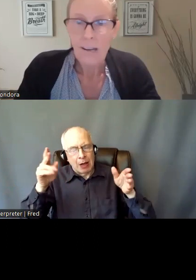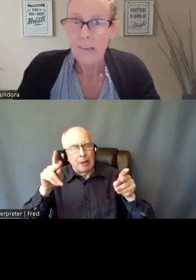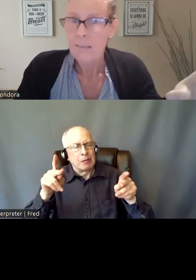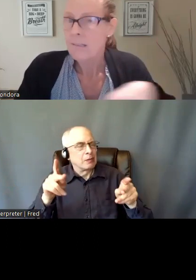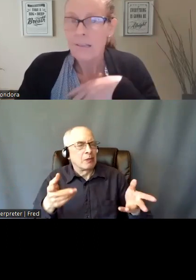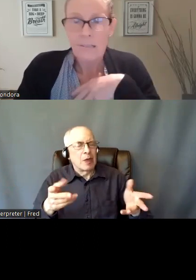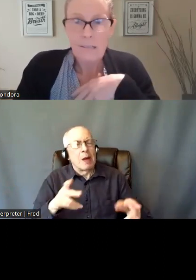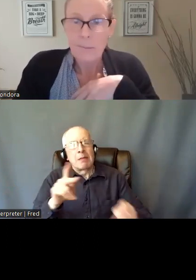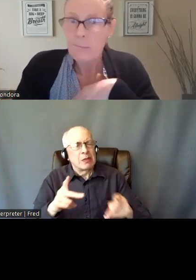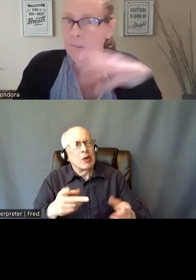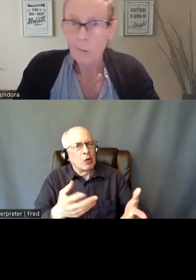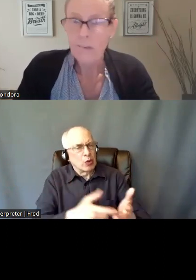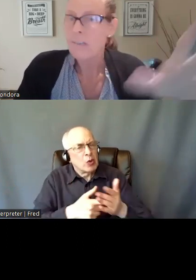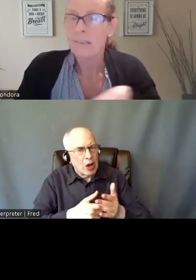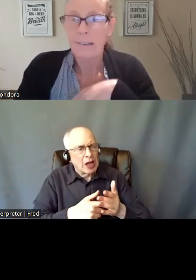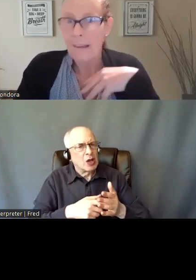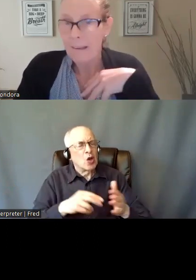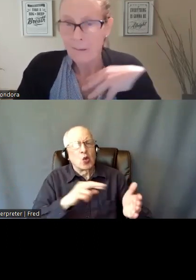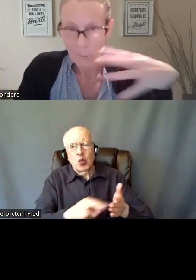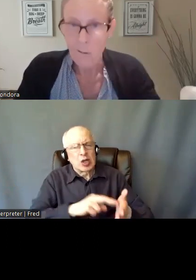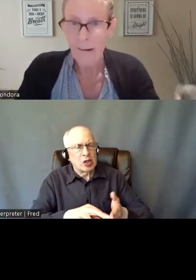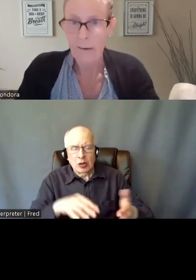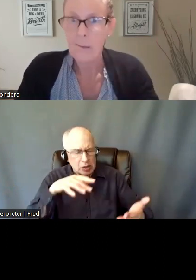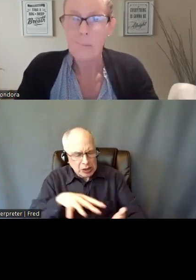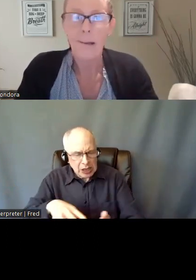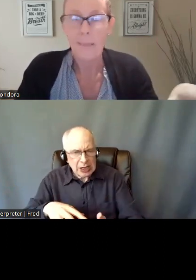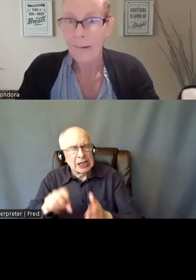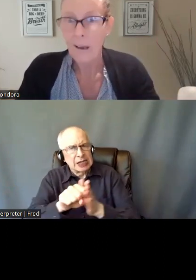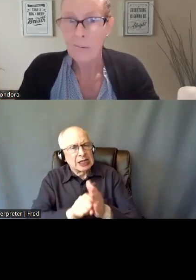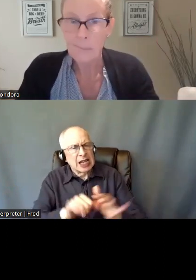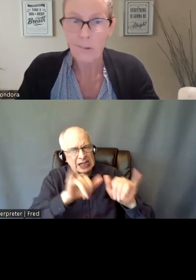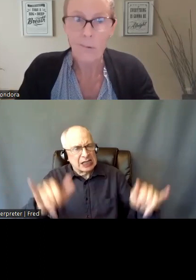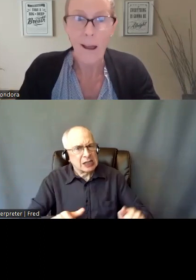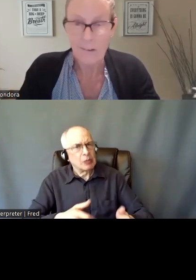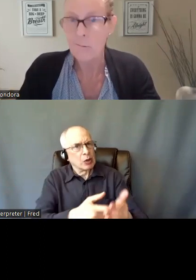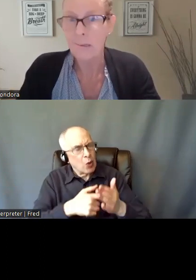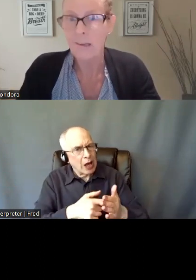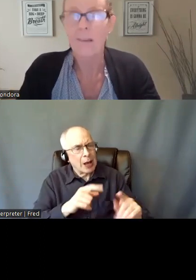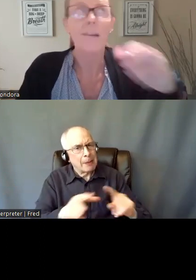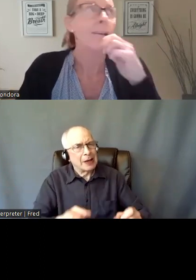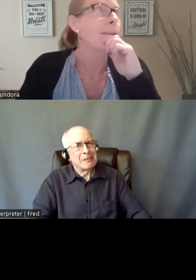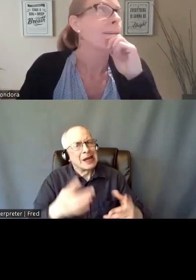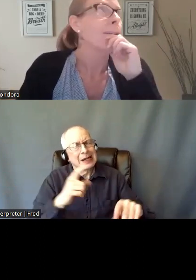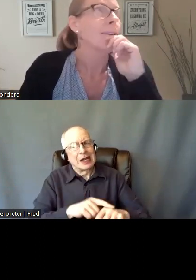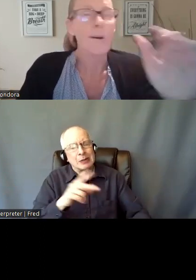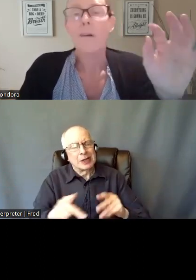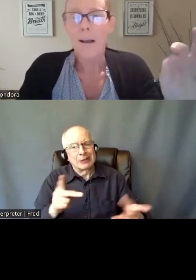researchers study it, state systems endorse it, and they require it. But a lot of times people don't actually